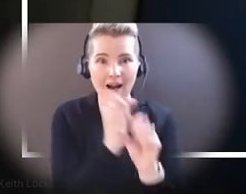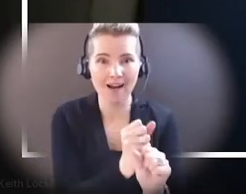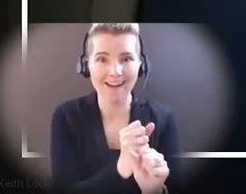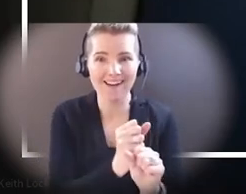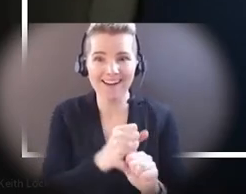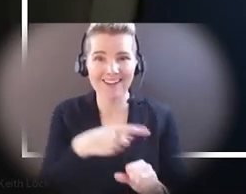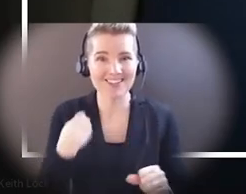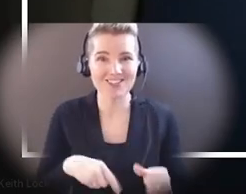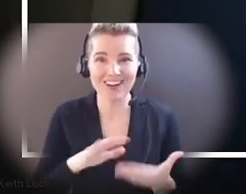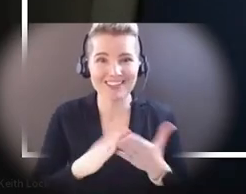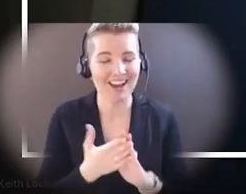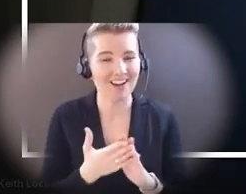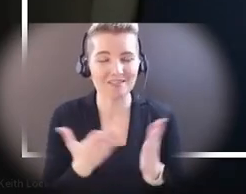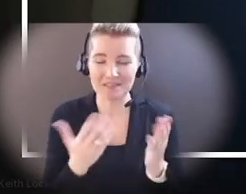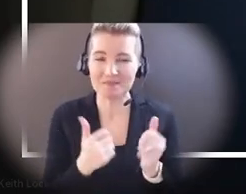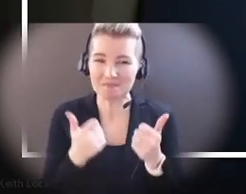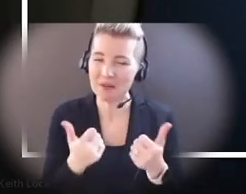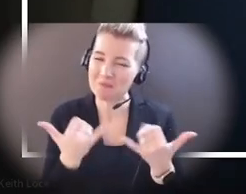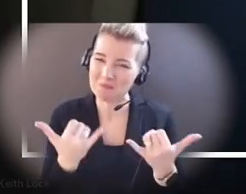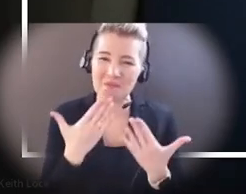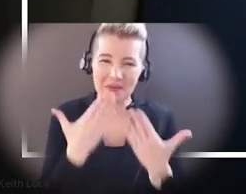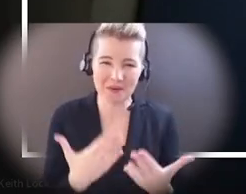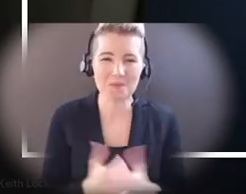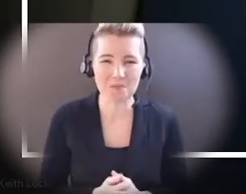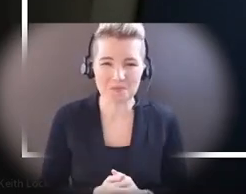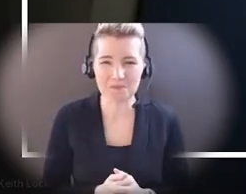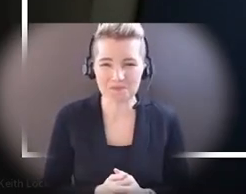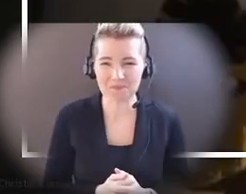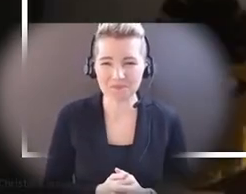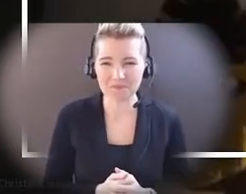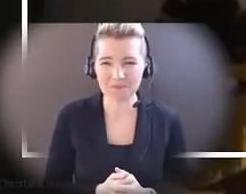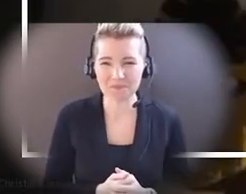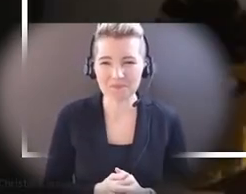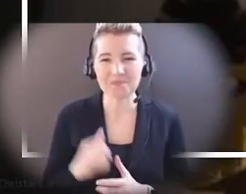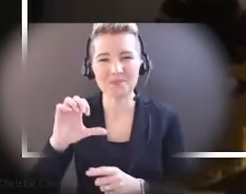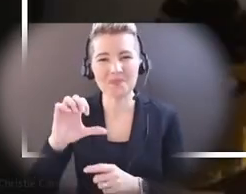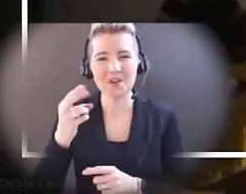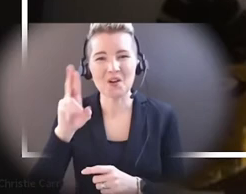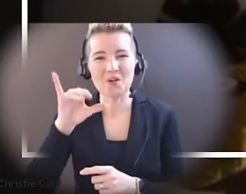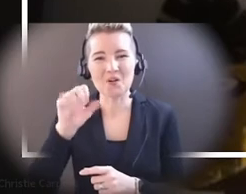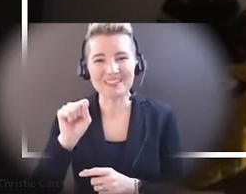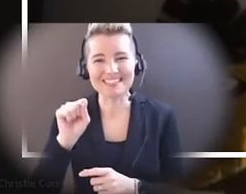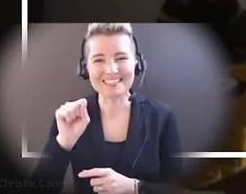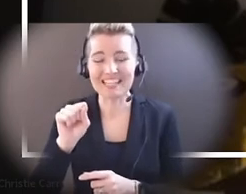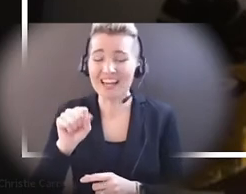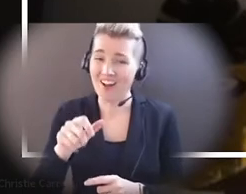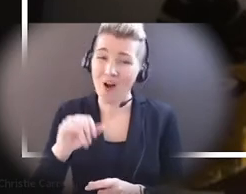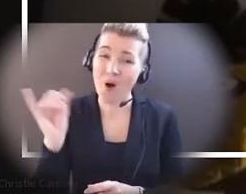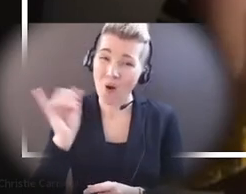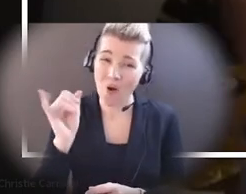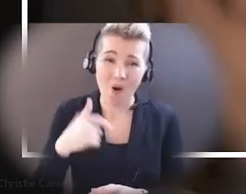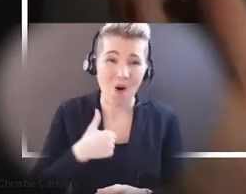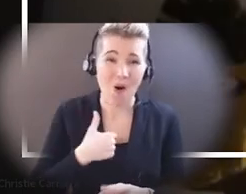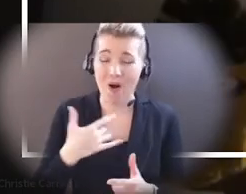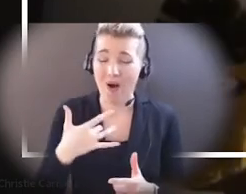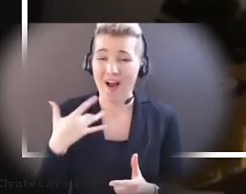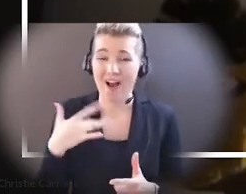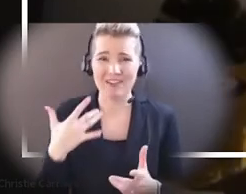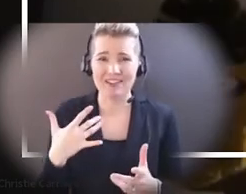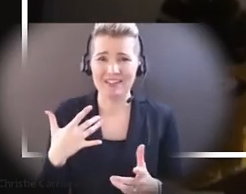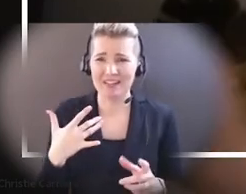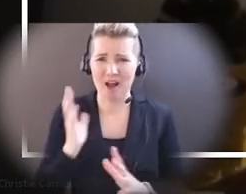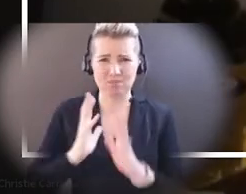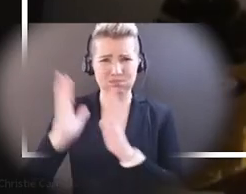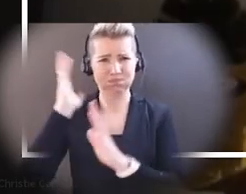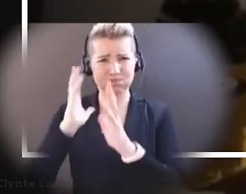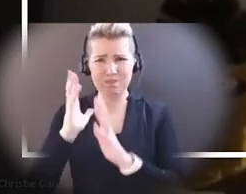with it. Thanks. That's so mind-blowing to me that it's considered an eyesore by anyone.